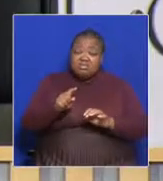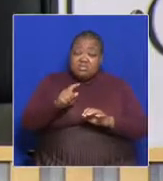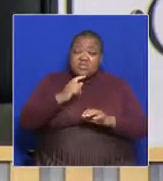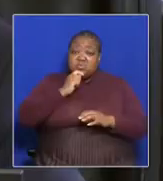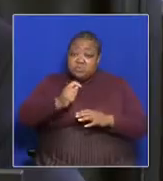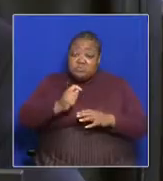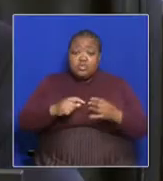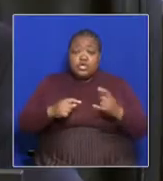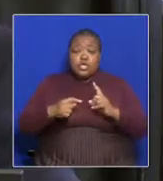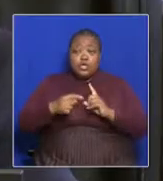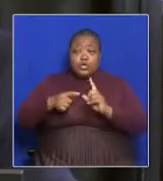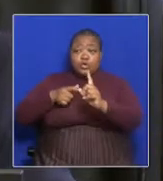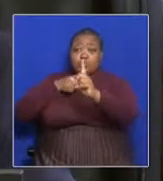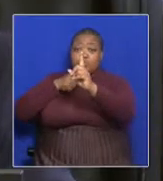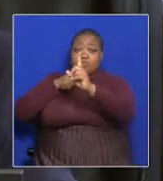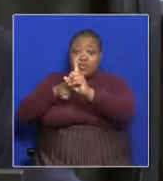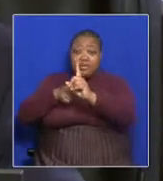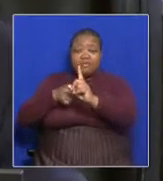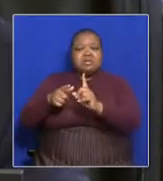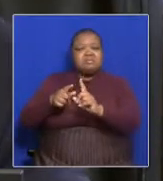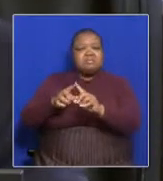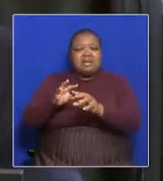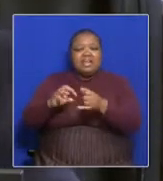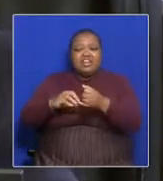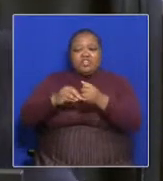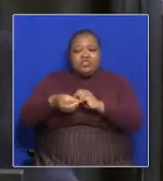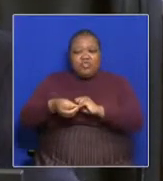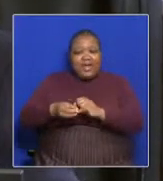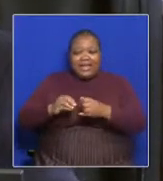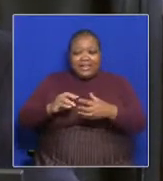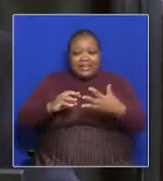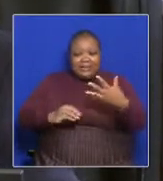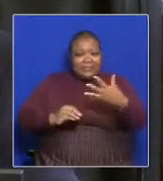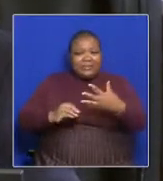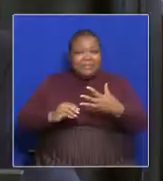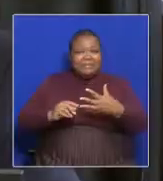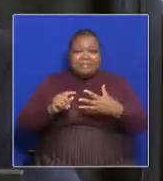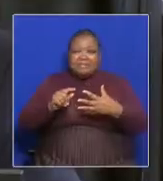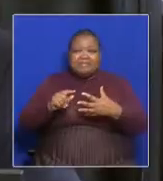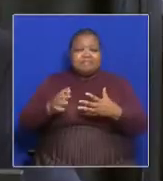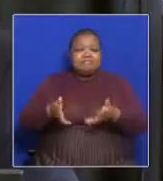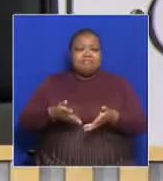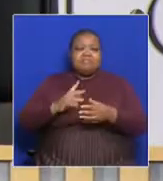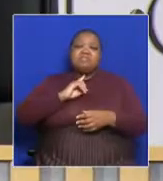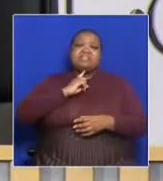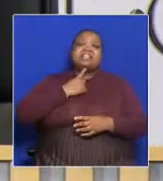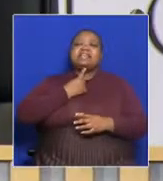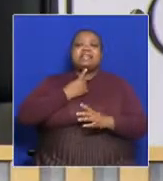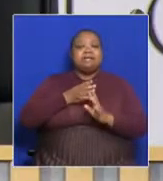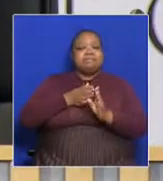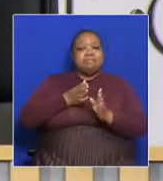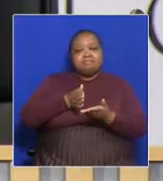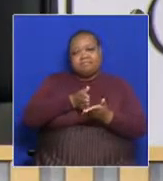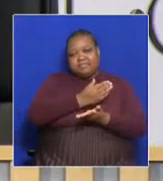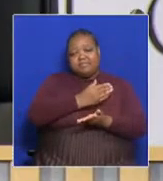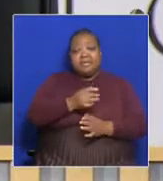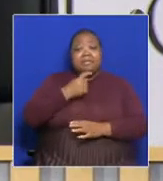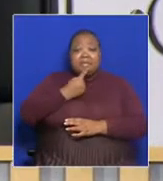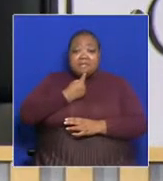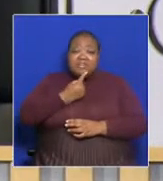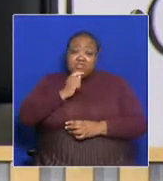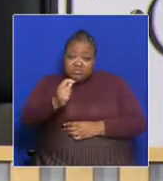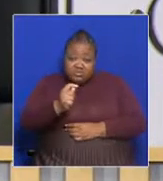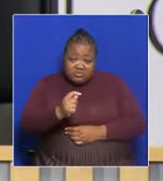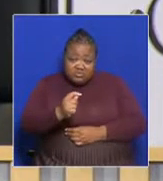him, I have exhausted all avenues? Okay, let's get off lie. Let's step off lie. Was it true? Was it